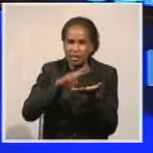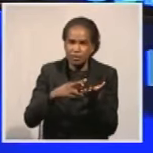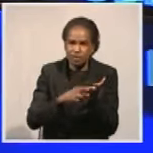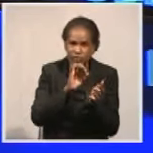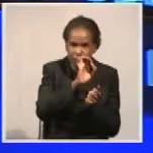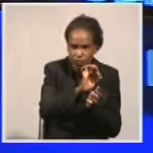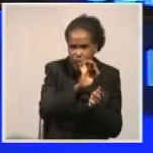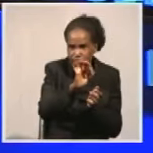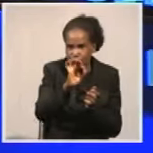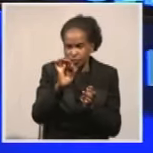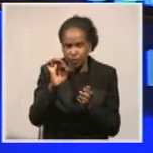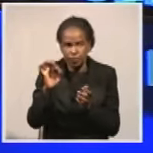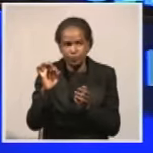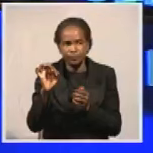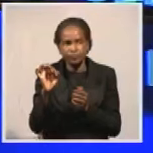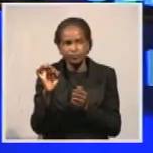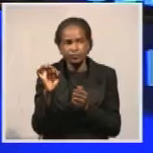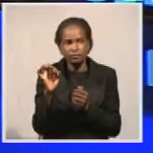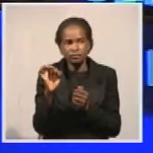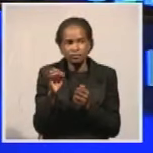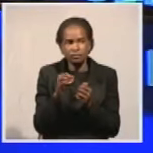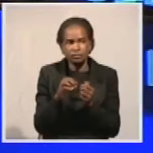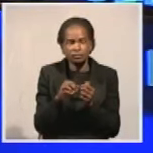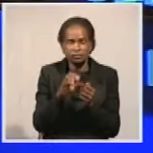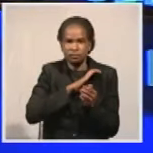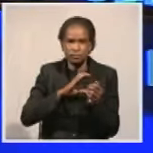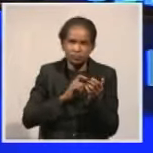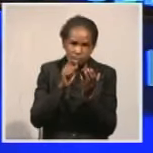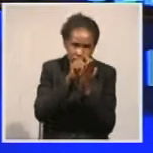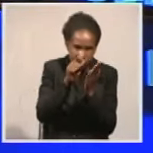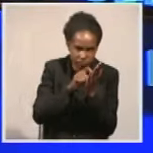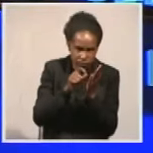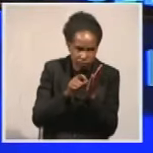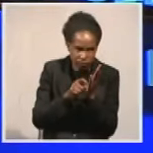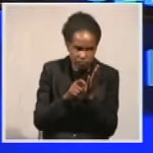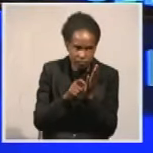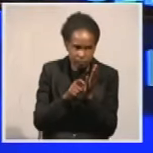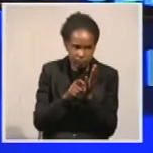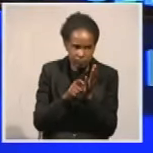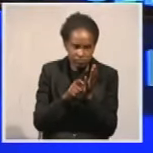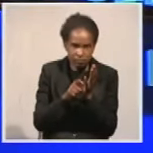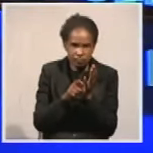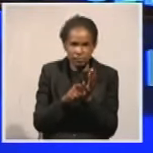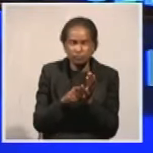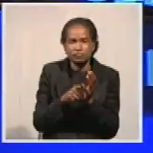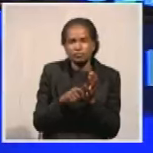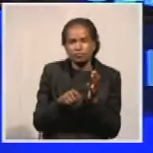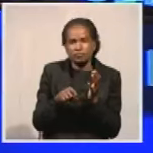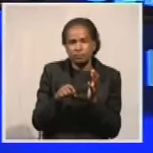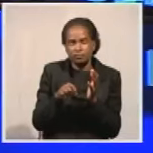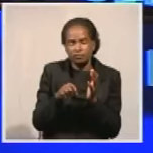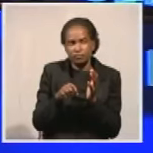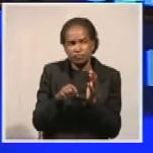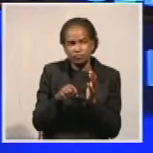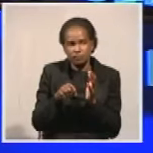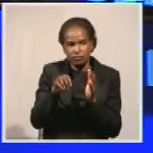representative in the drafting committee, because the Constituent Assembly as a whole